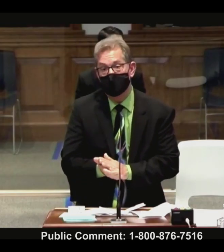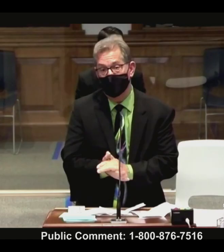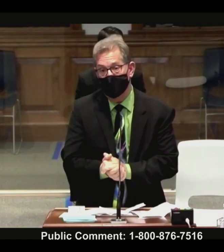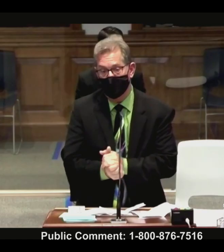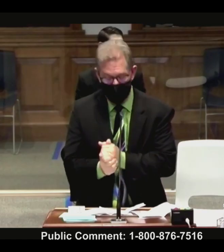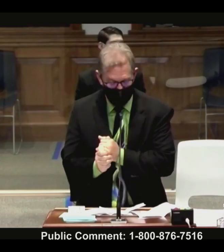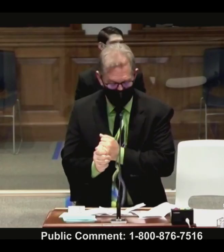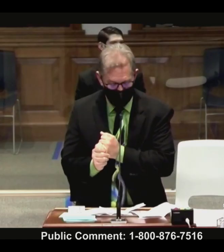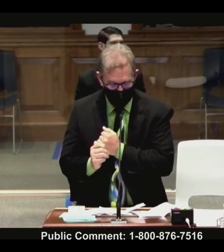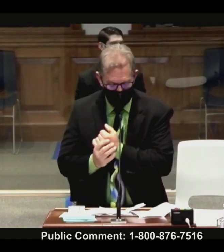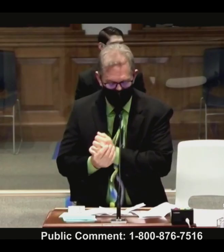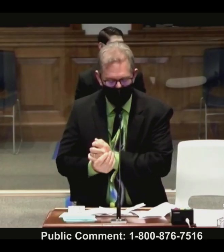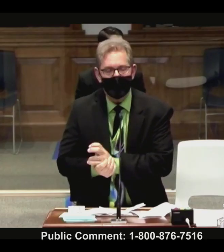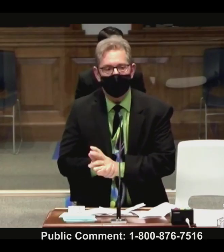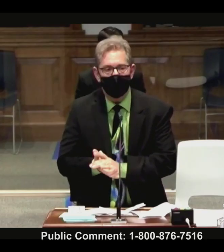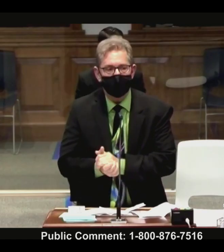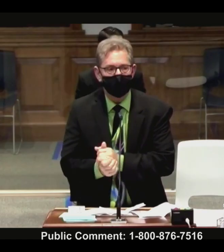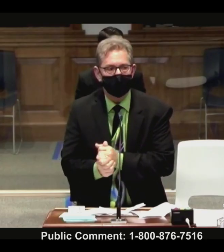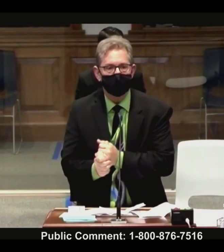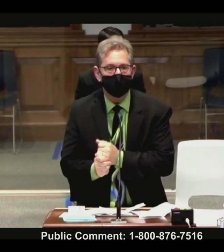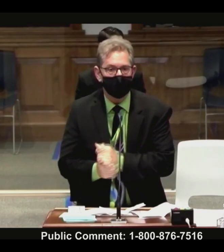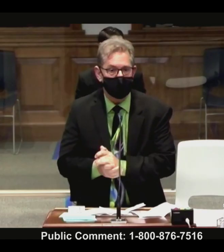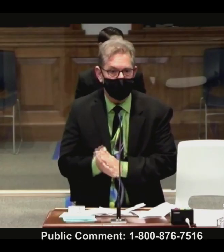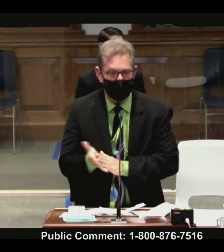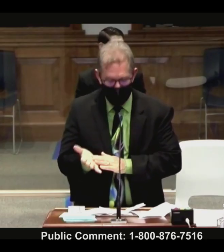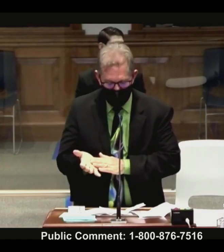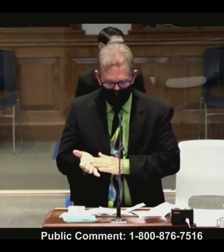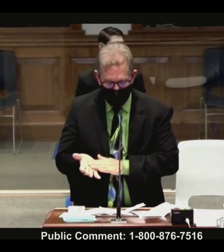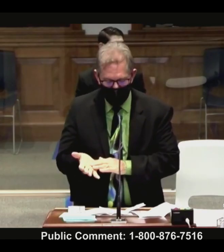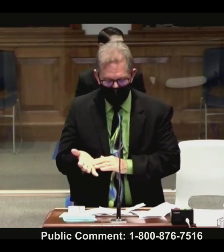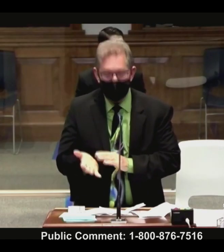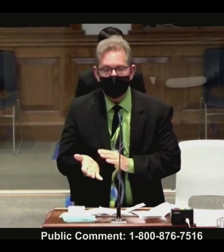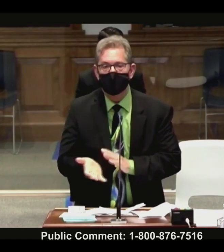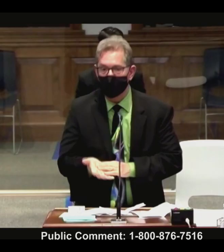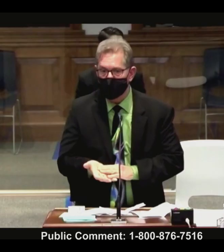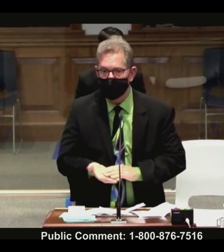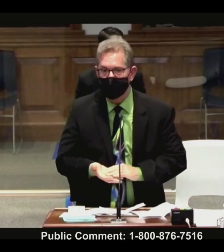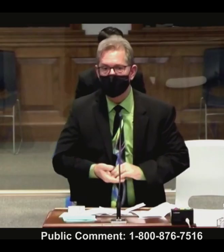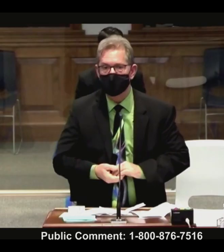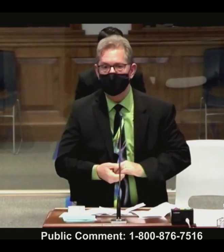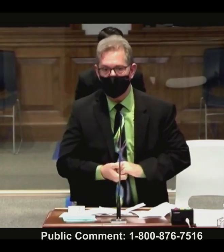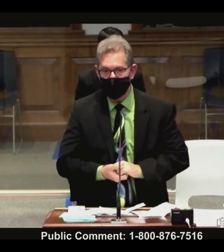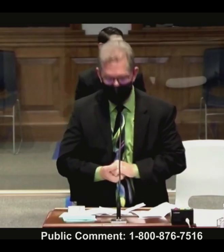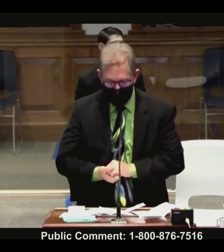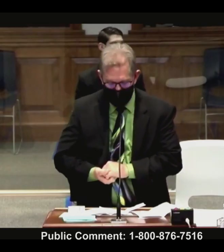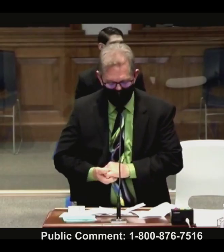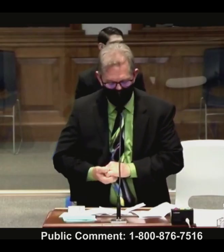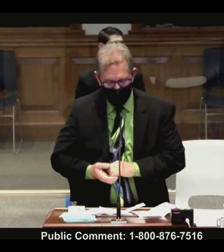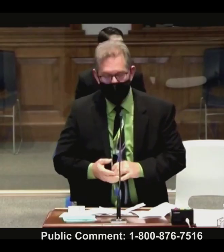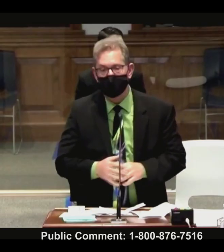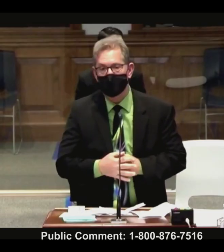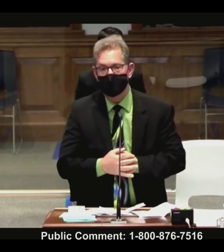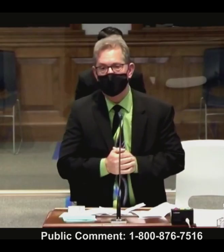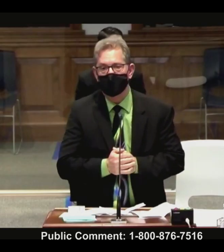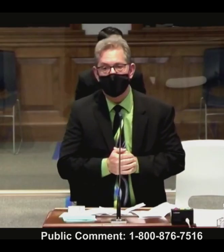love and appreciate them. And I also feel it's important to recognize my first supervisor, my mentor, and actually my